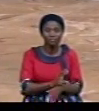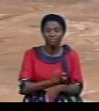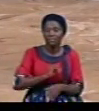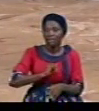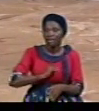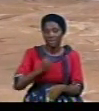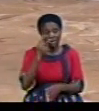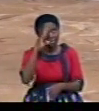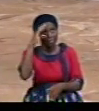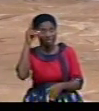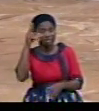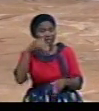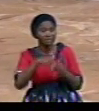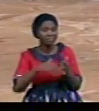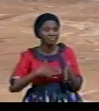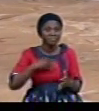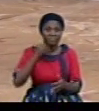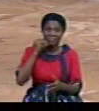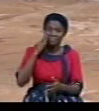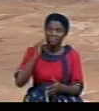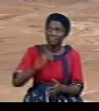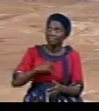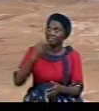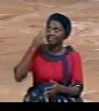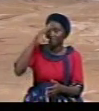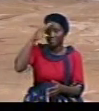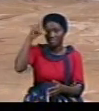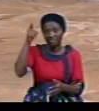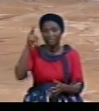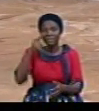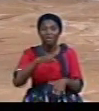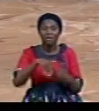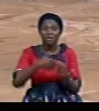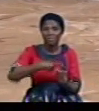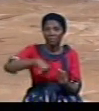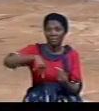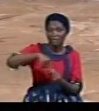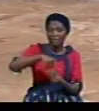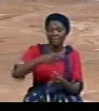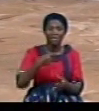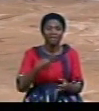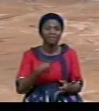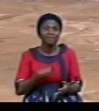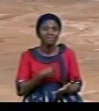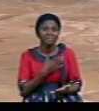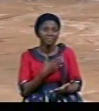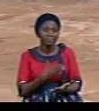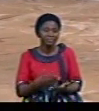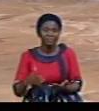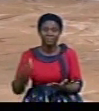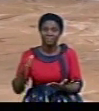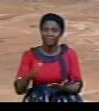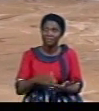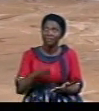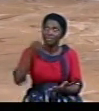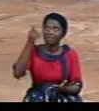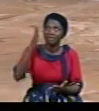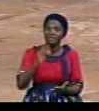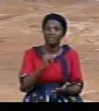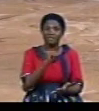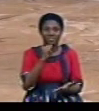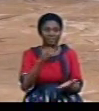in my home I see him I love Army he is Not Dead